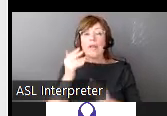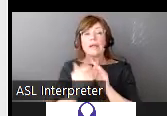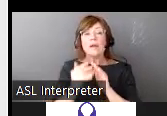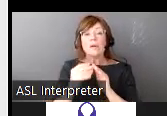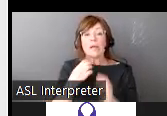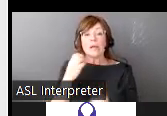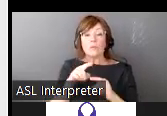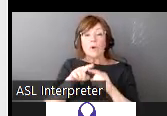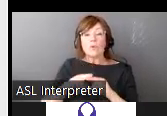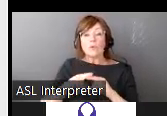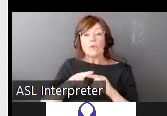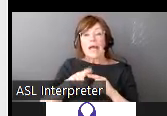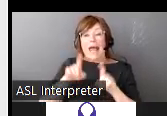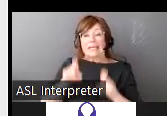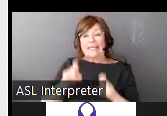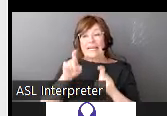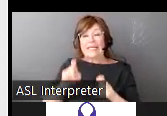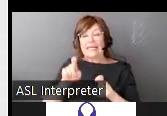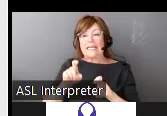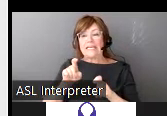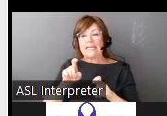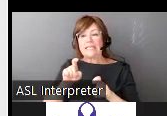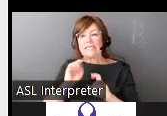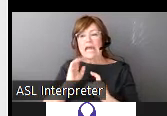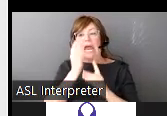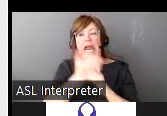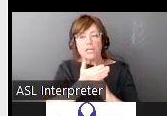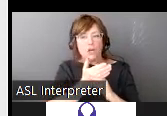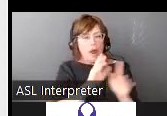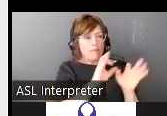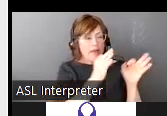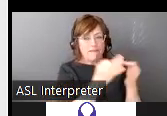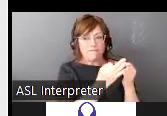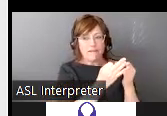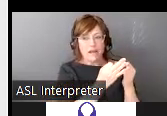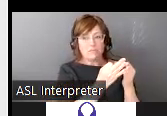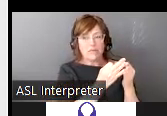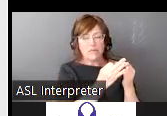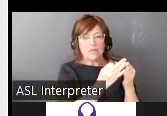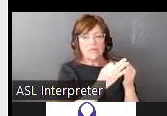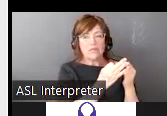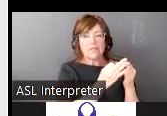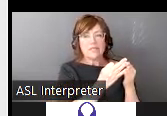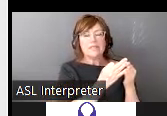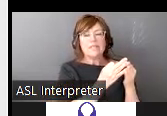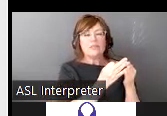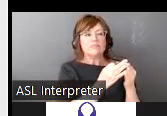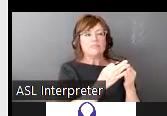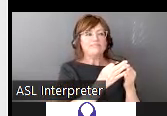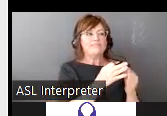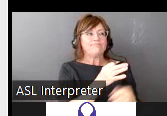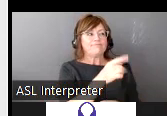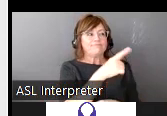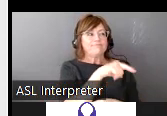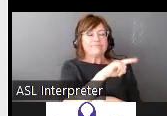needs become disruptive of the caregiver's own livelihood, this situation can result in hurtful feelings and